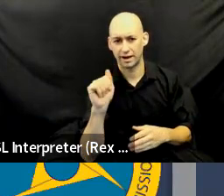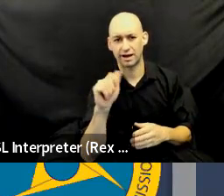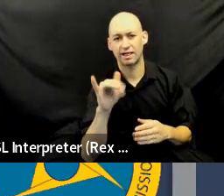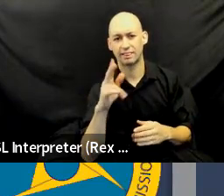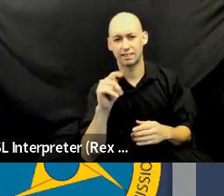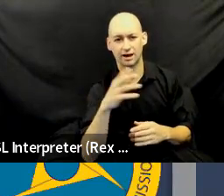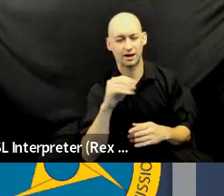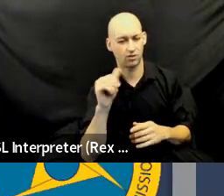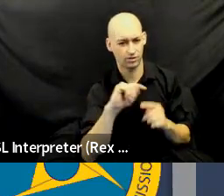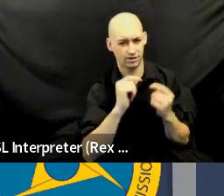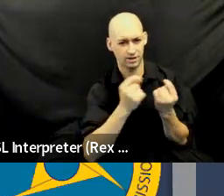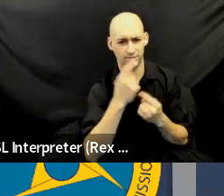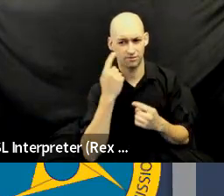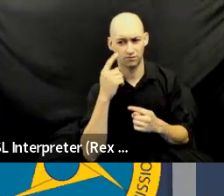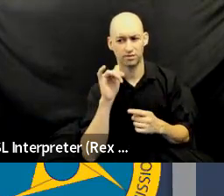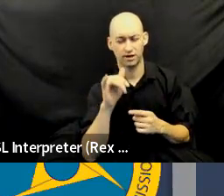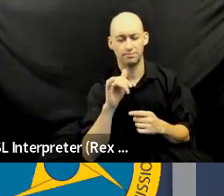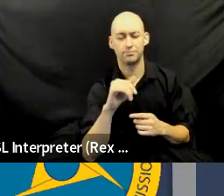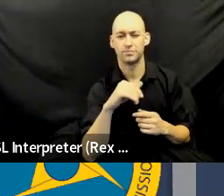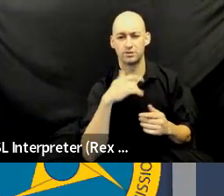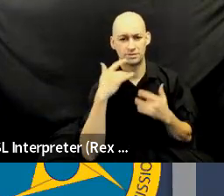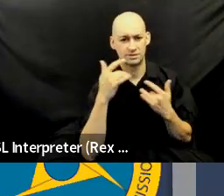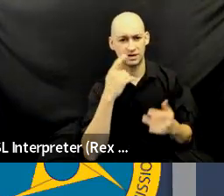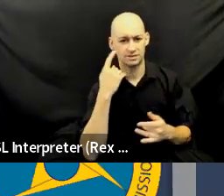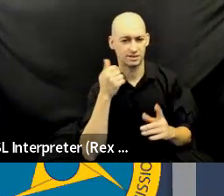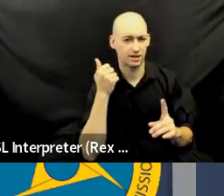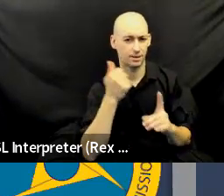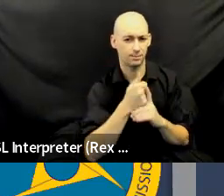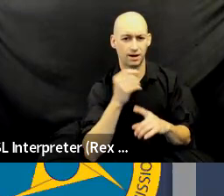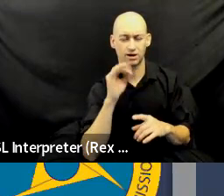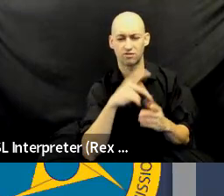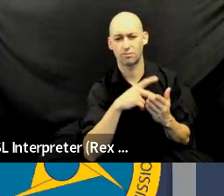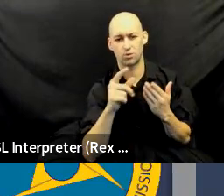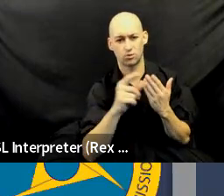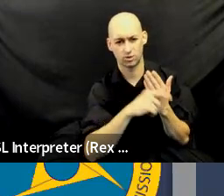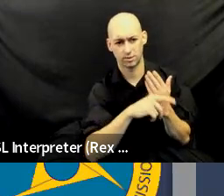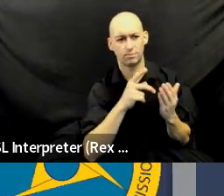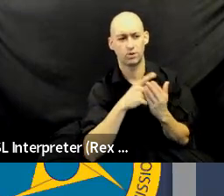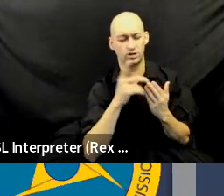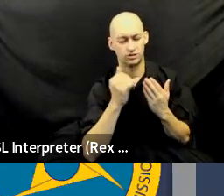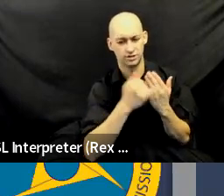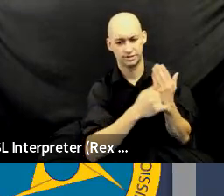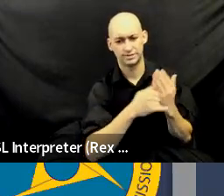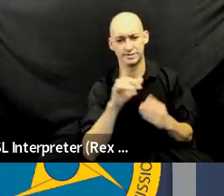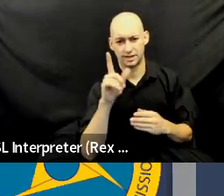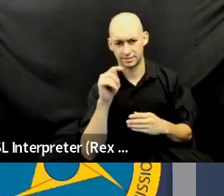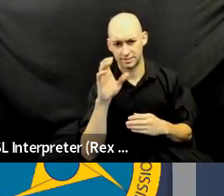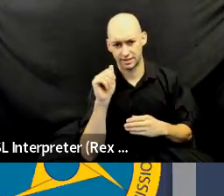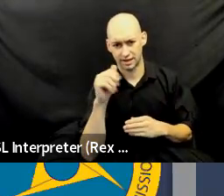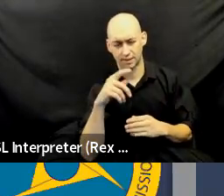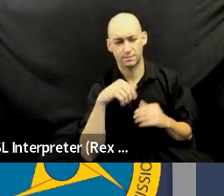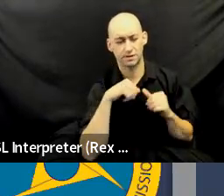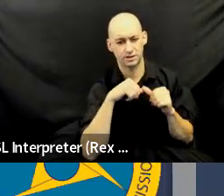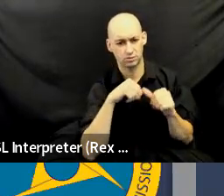and implementation. We're eager to see the impacts of this program's projects and LTCAP's continuation in the coming